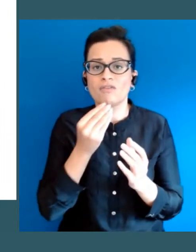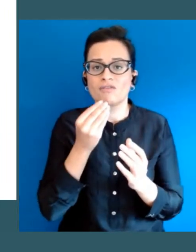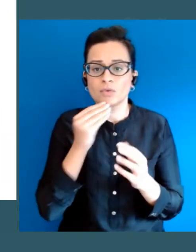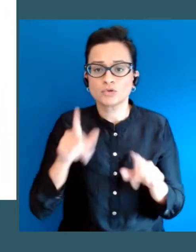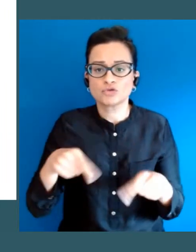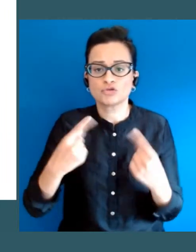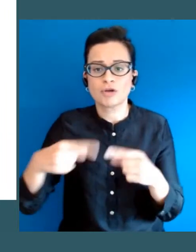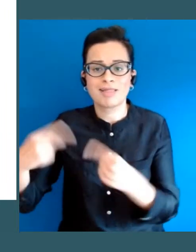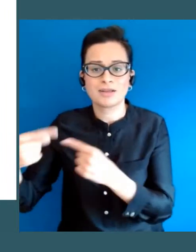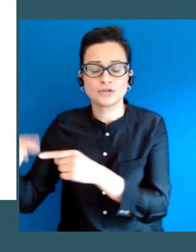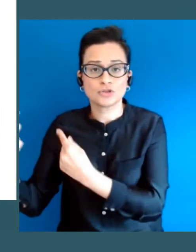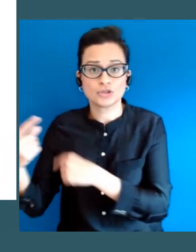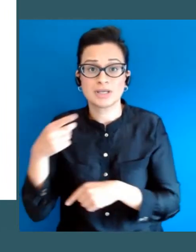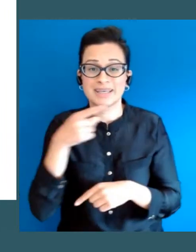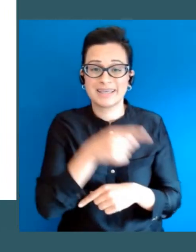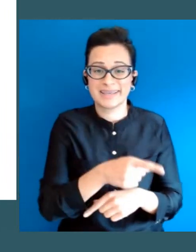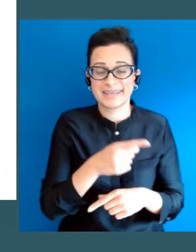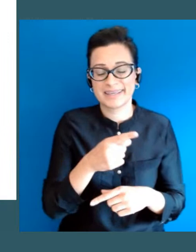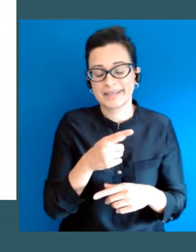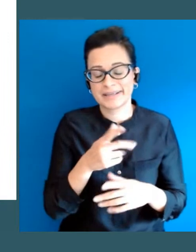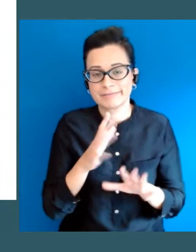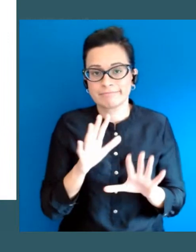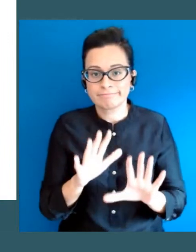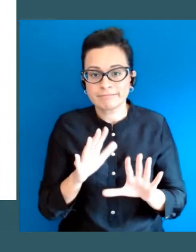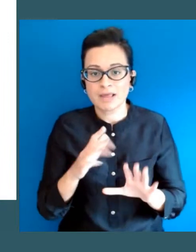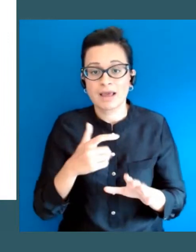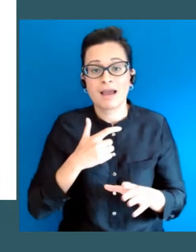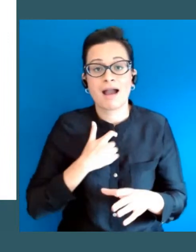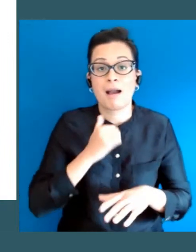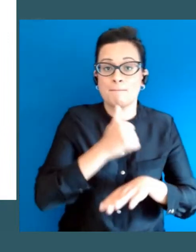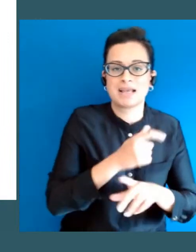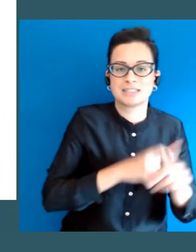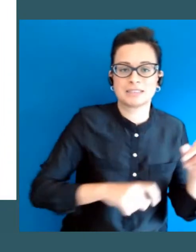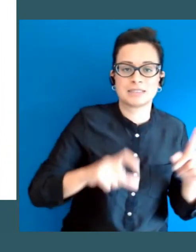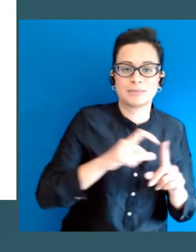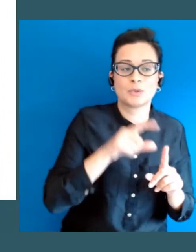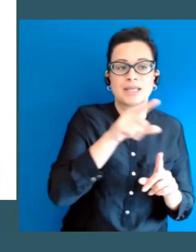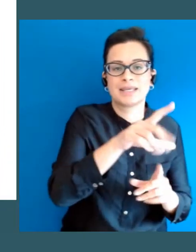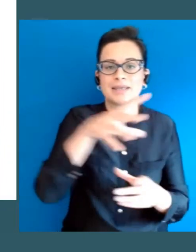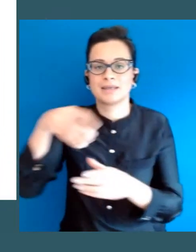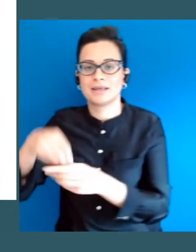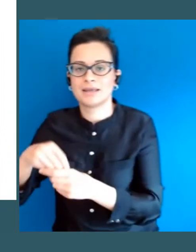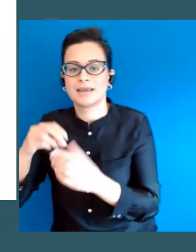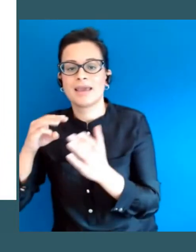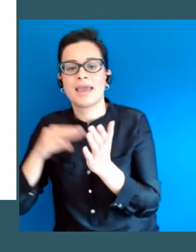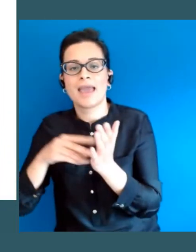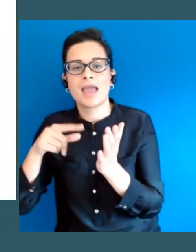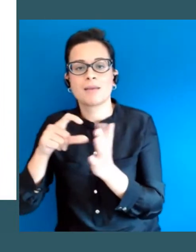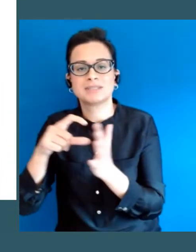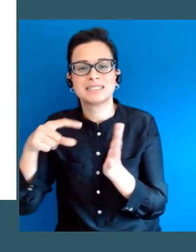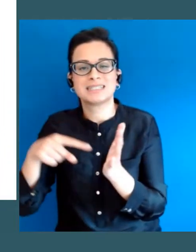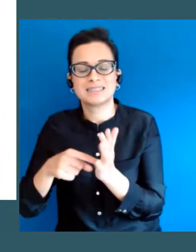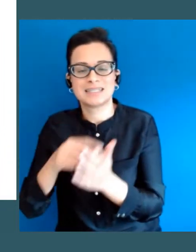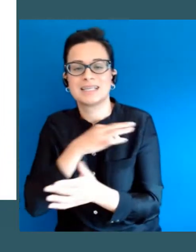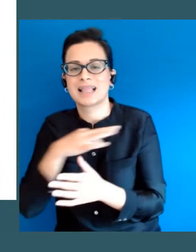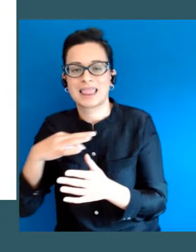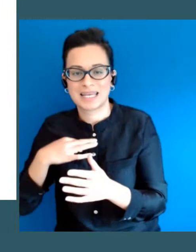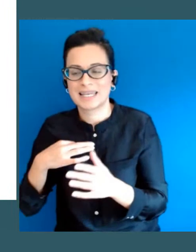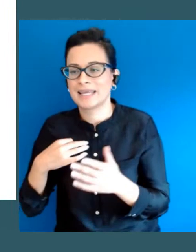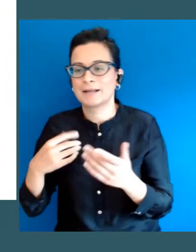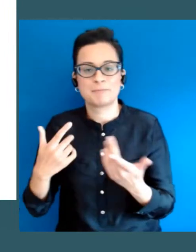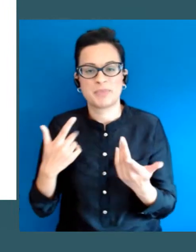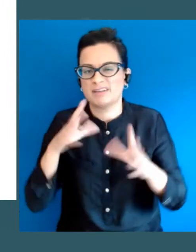me, unfortunately. I'm based in the community, and he's now involved in an MDT tertiary allergy clinic, so our care ended at